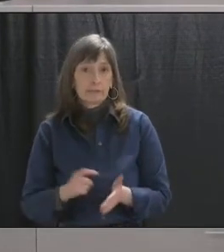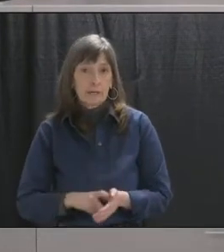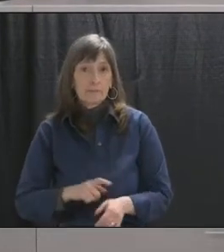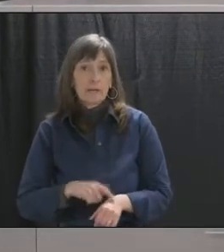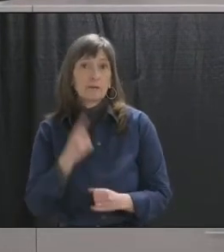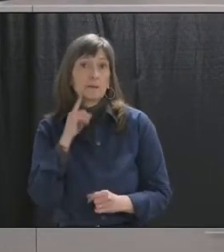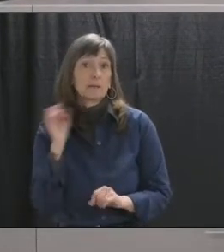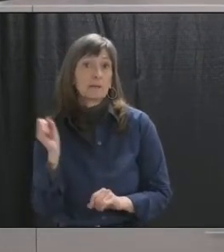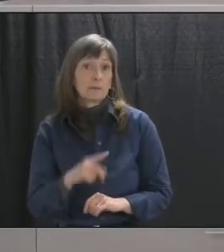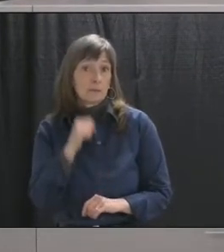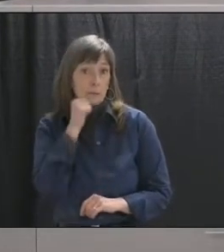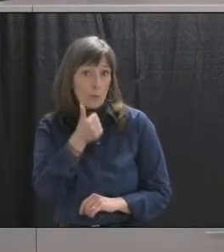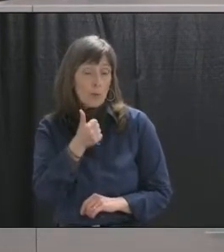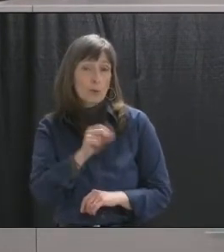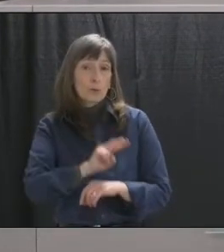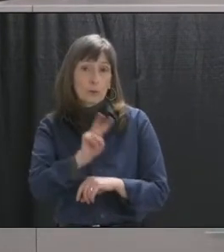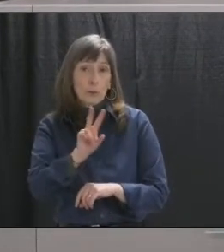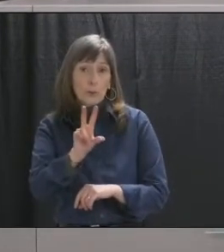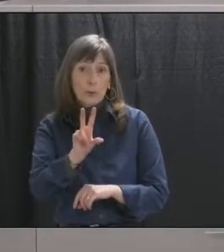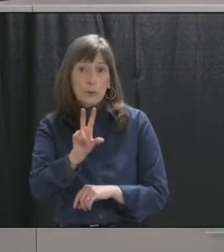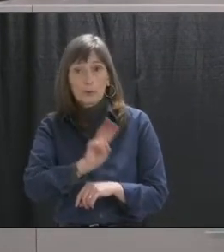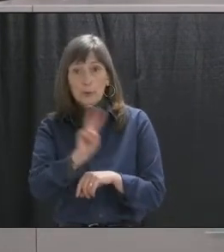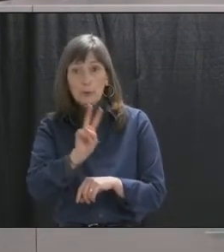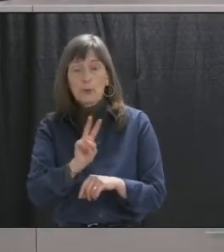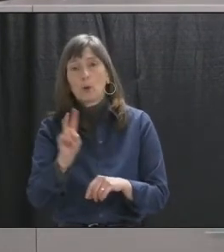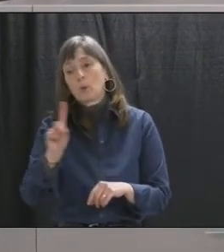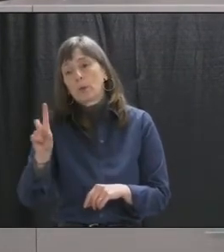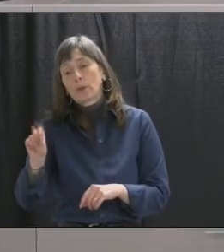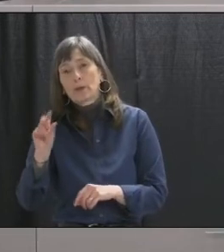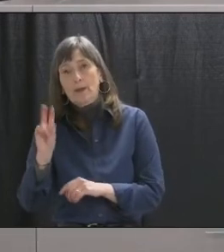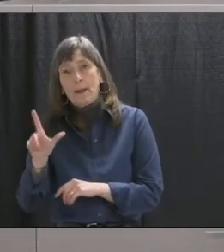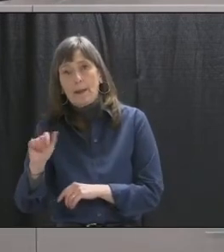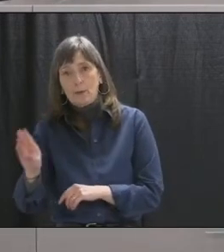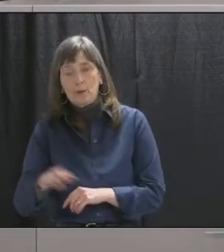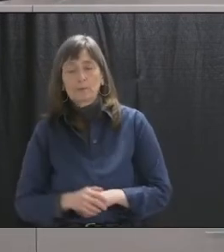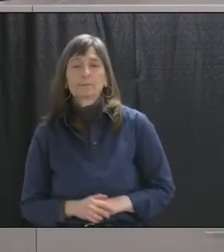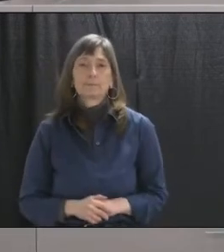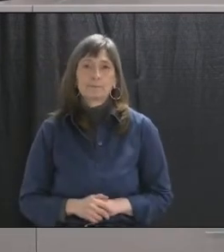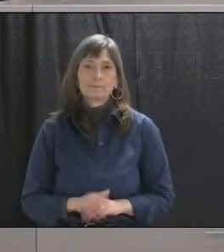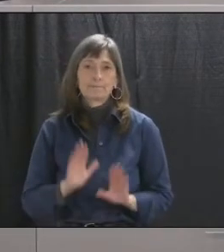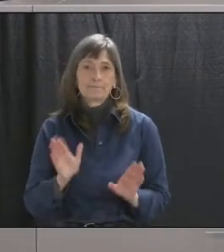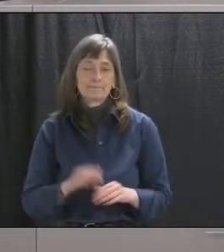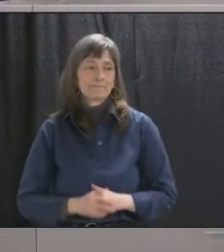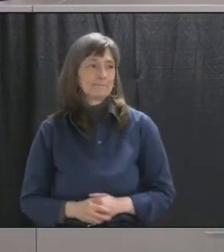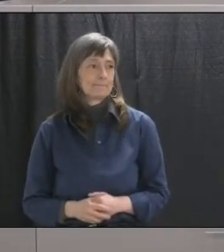back tomorrow afternoon at 2 p.m., 1:30 in Labrador for our next news conference. Have a great day.